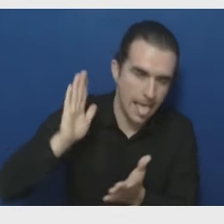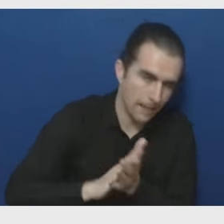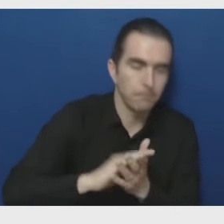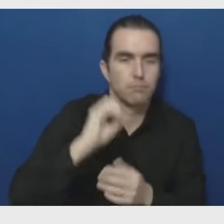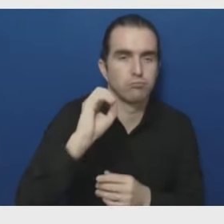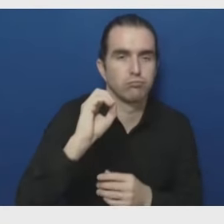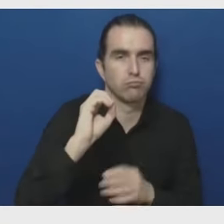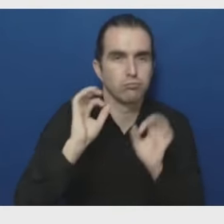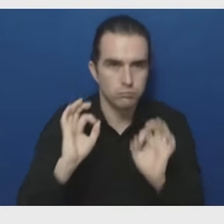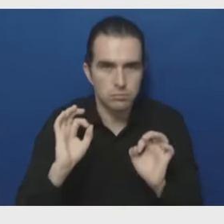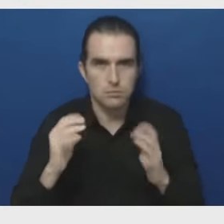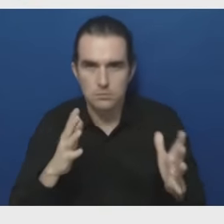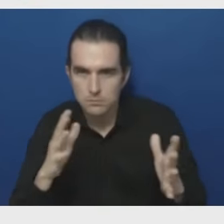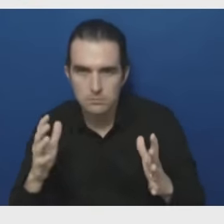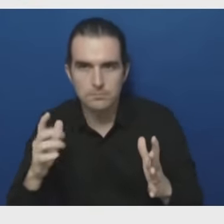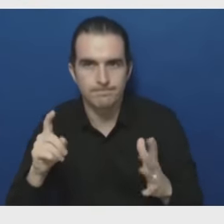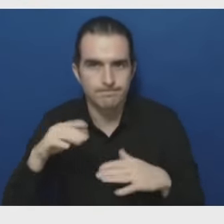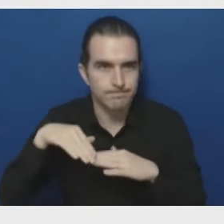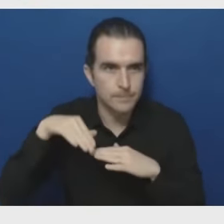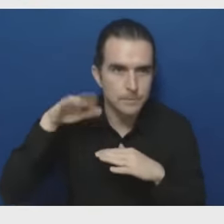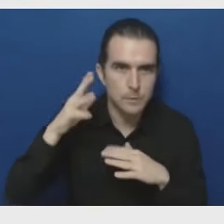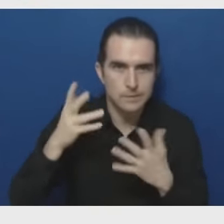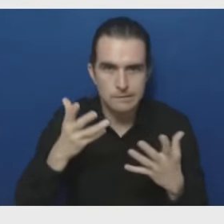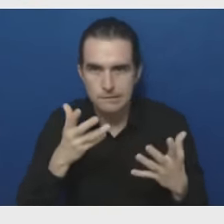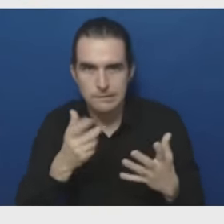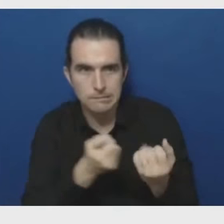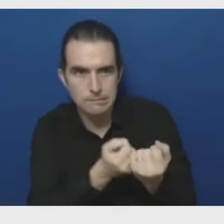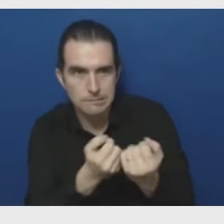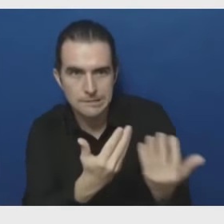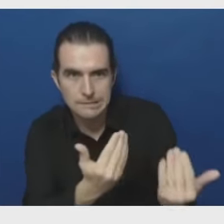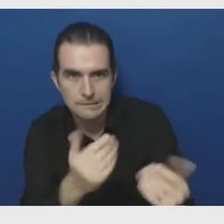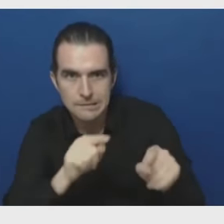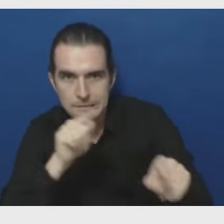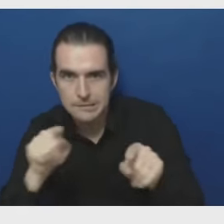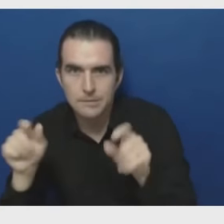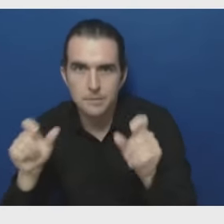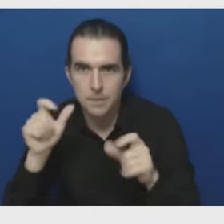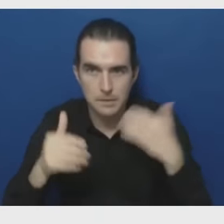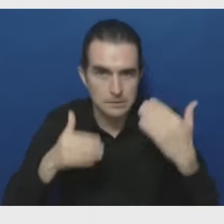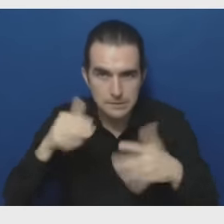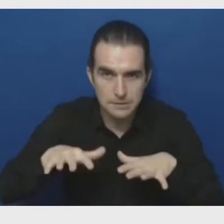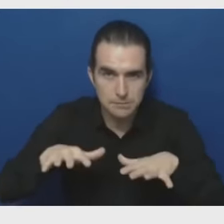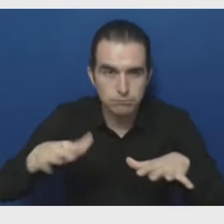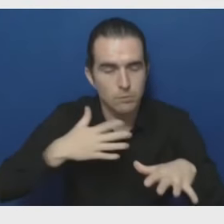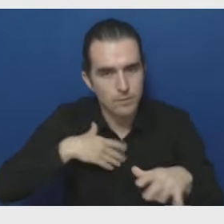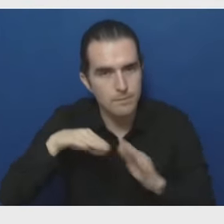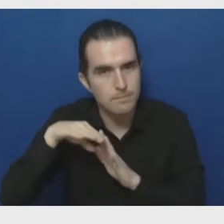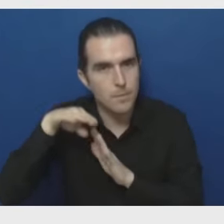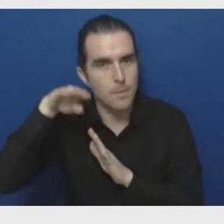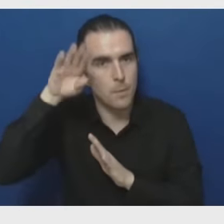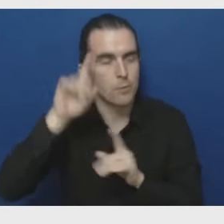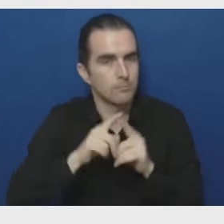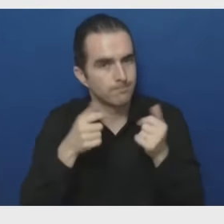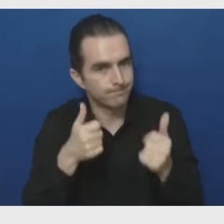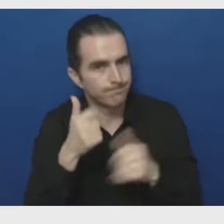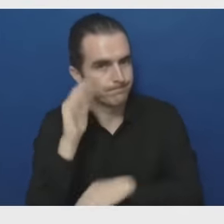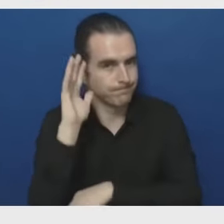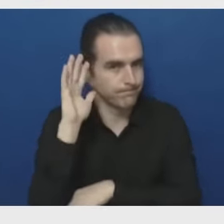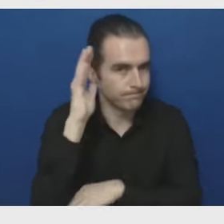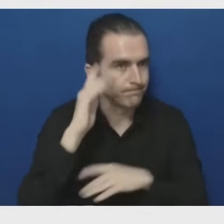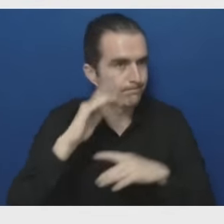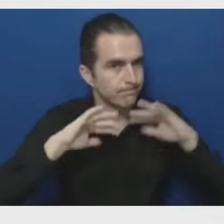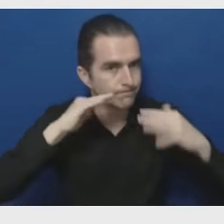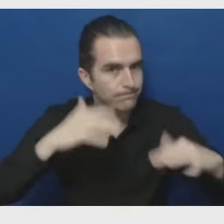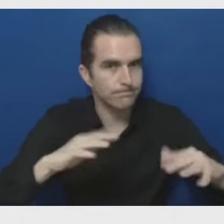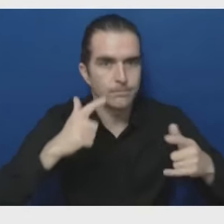powers, there is a disconnect in really the effect that they're having around the